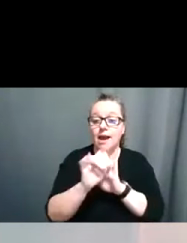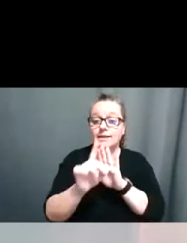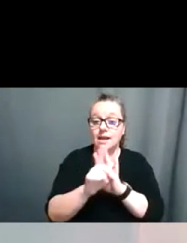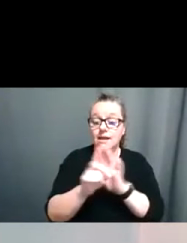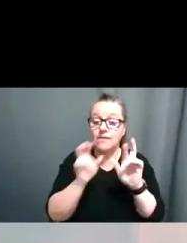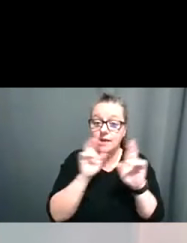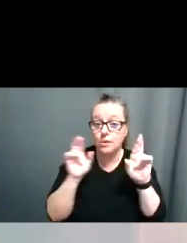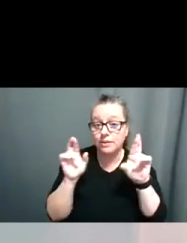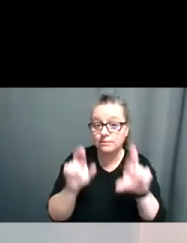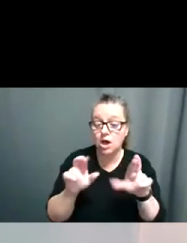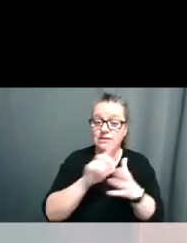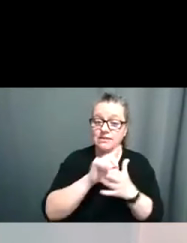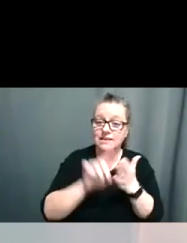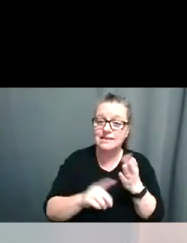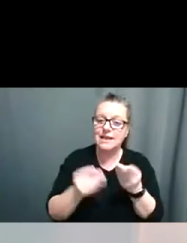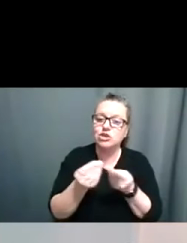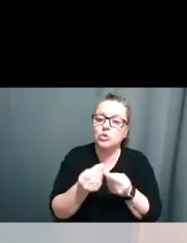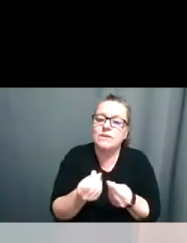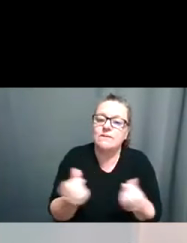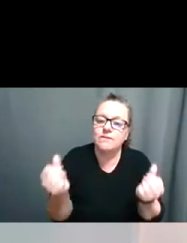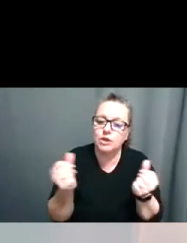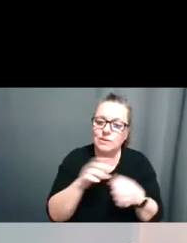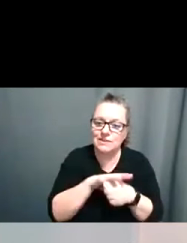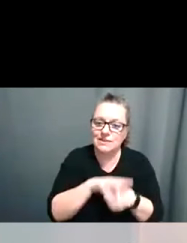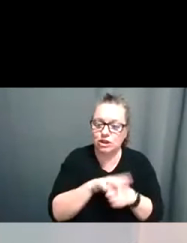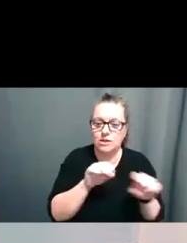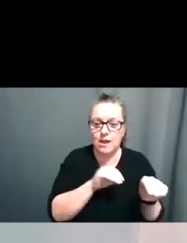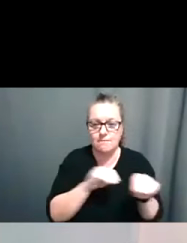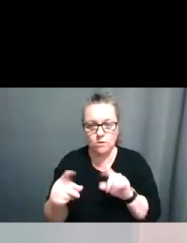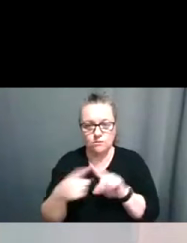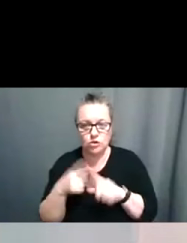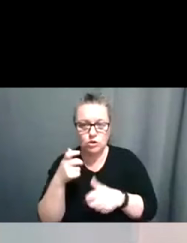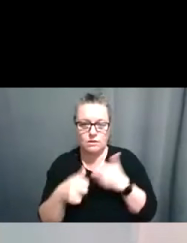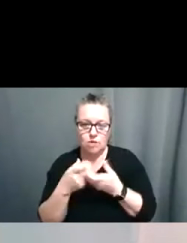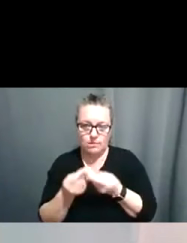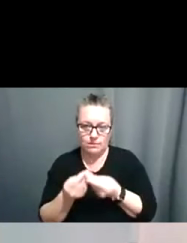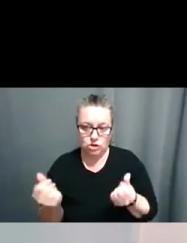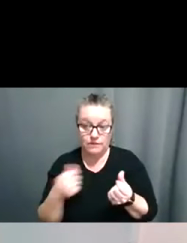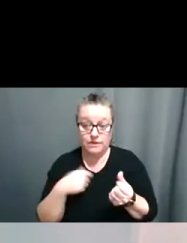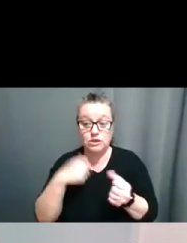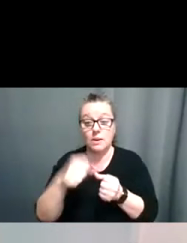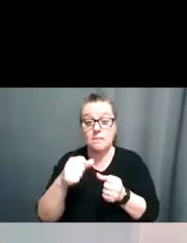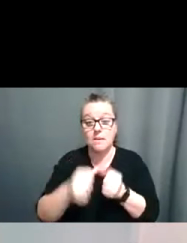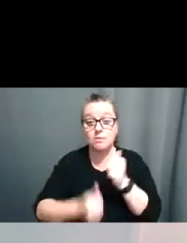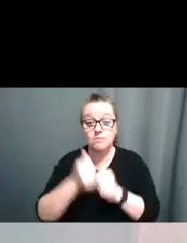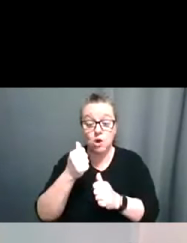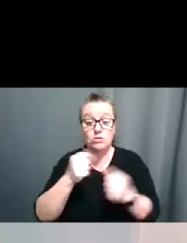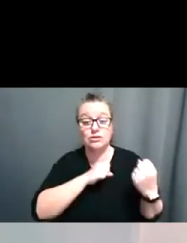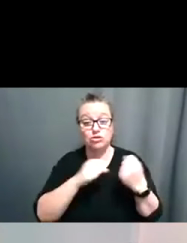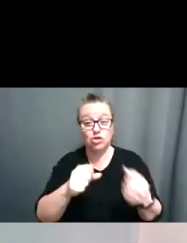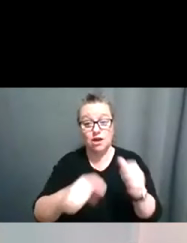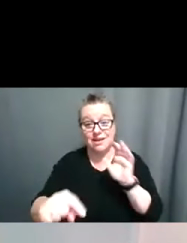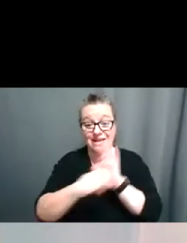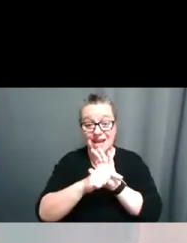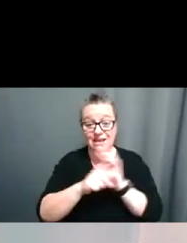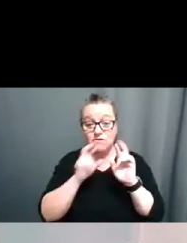that's designed to diffuse tension and move quickly into problem solving. So remember that most strong negative reactions to